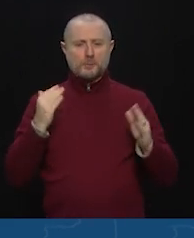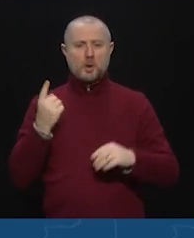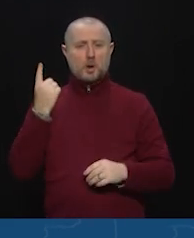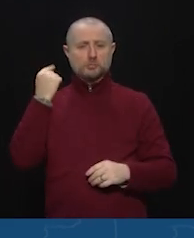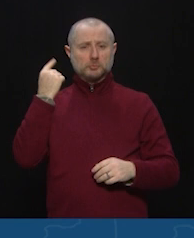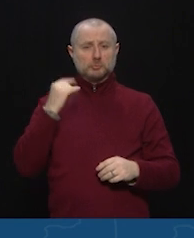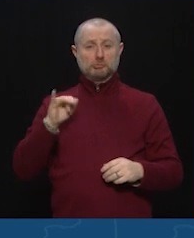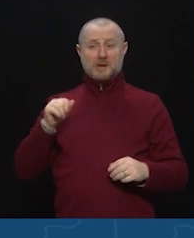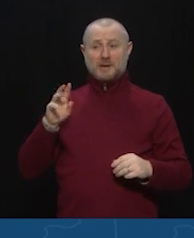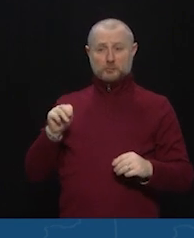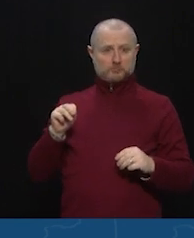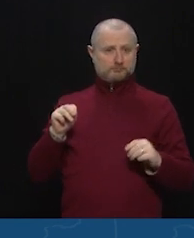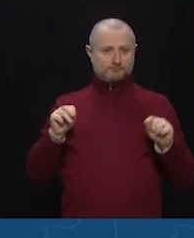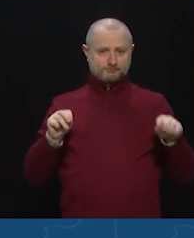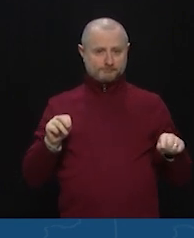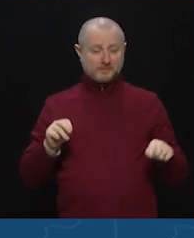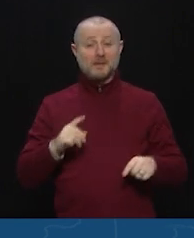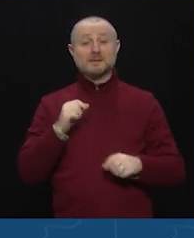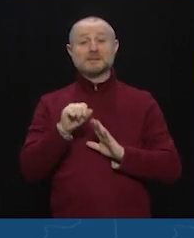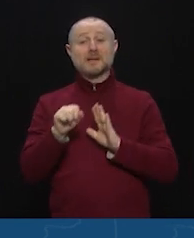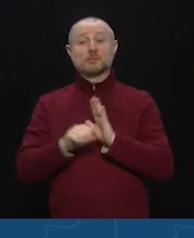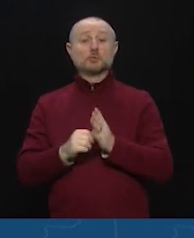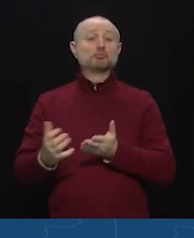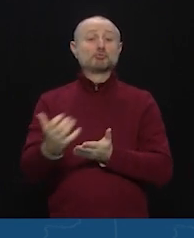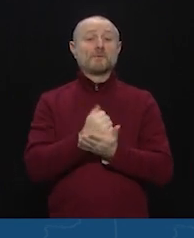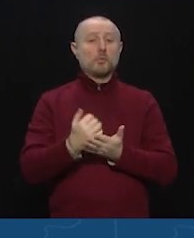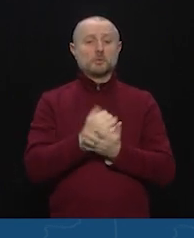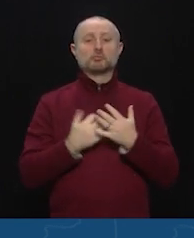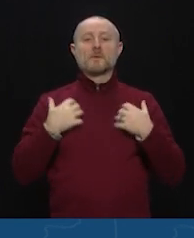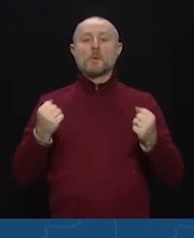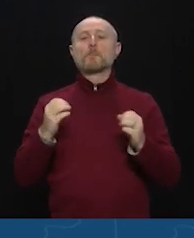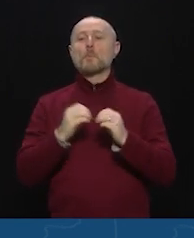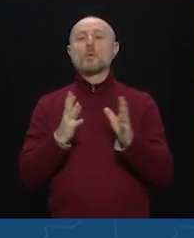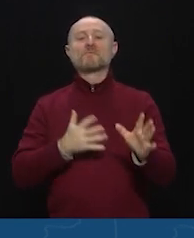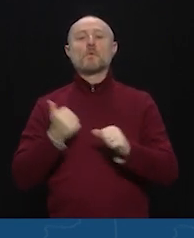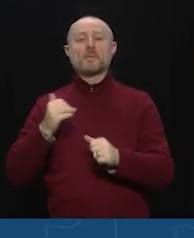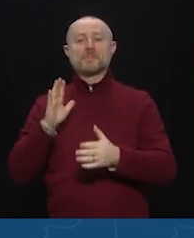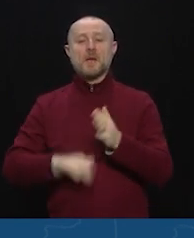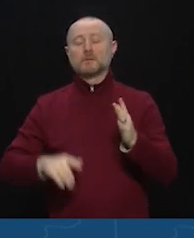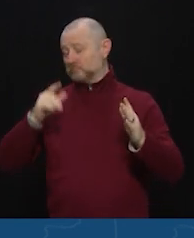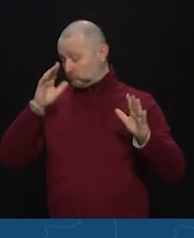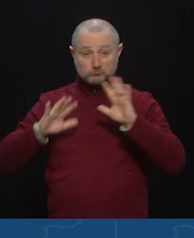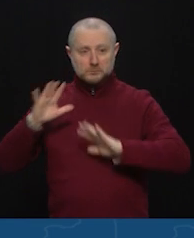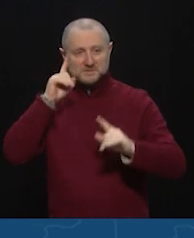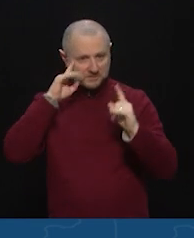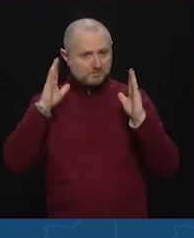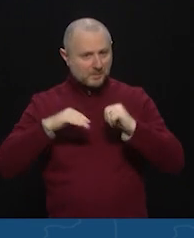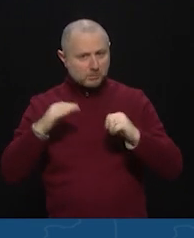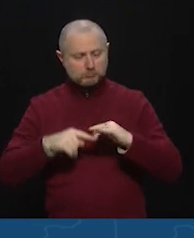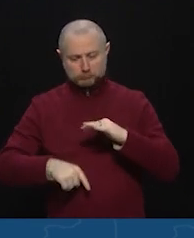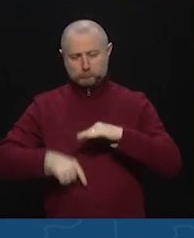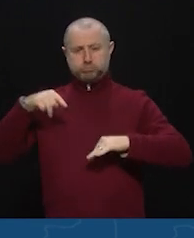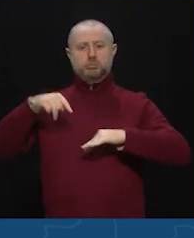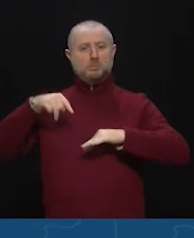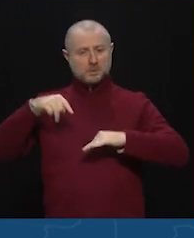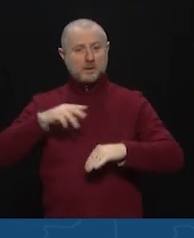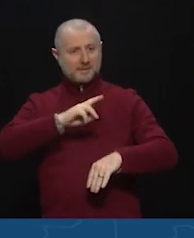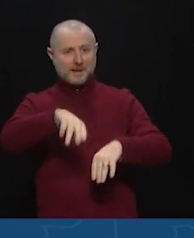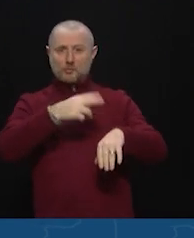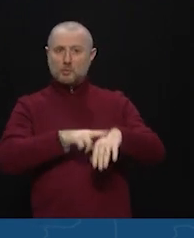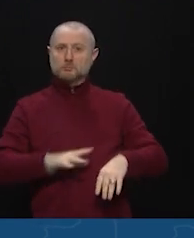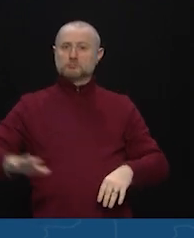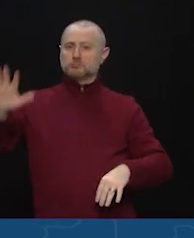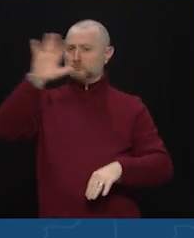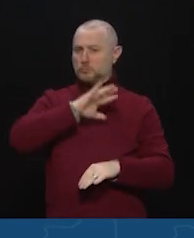year. State revenues are also recovering far faster than anticipated. This is a national trend. But in New